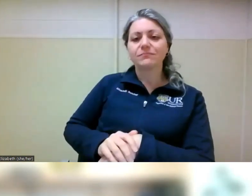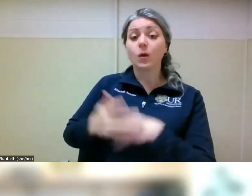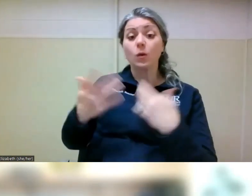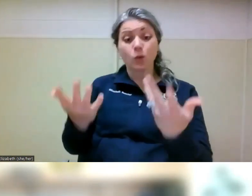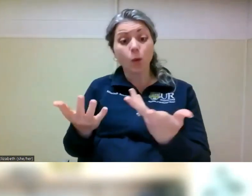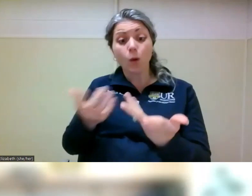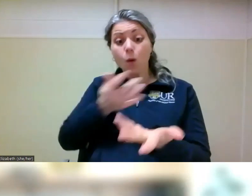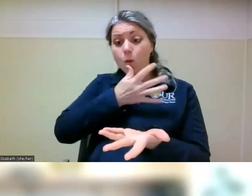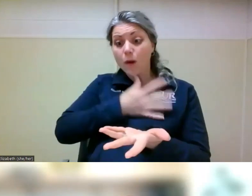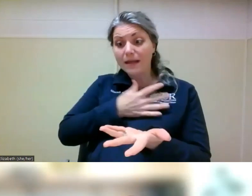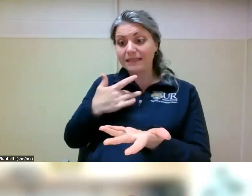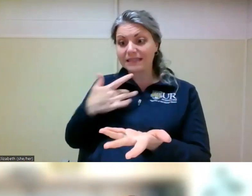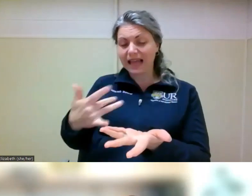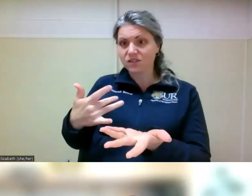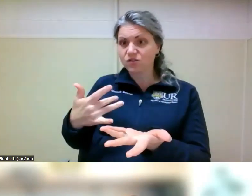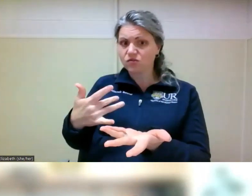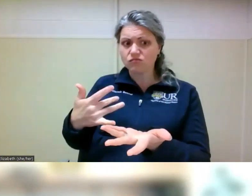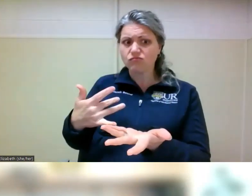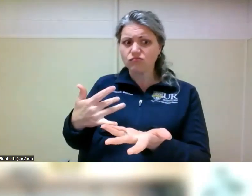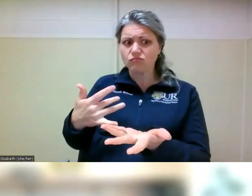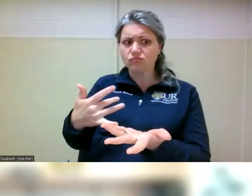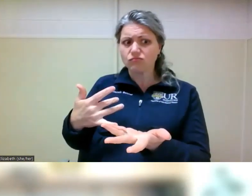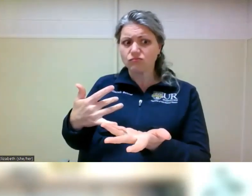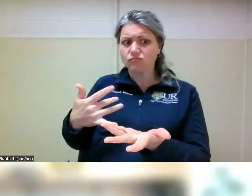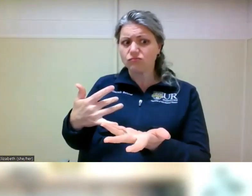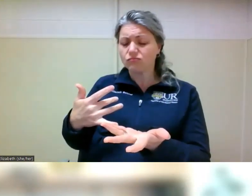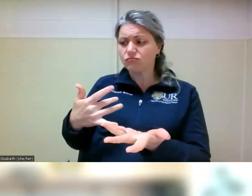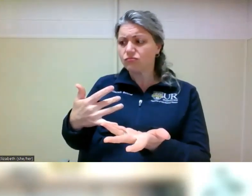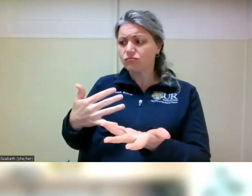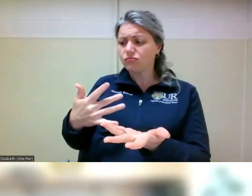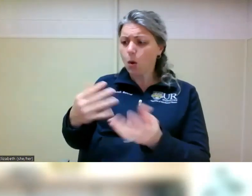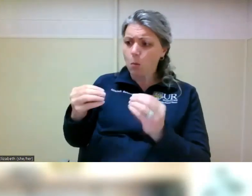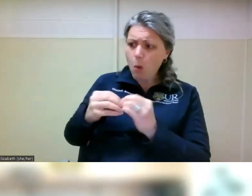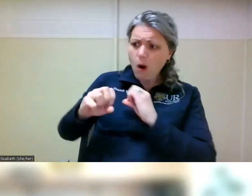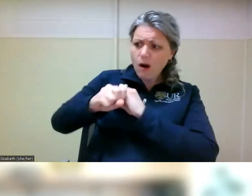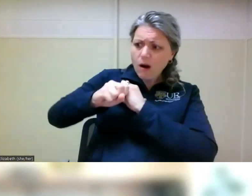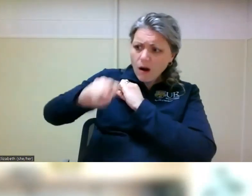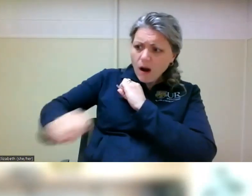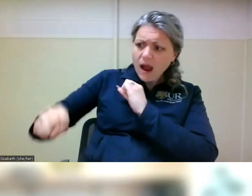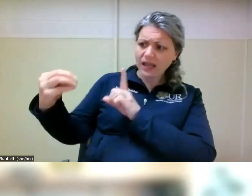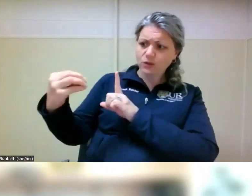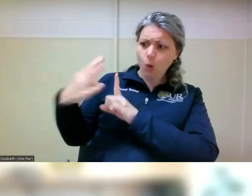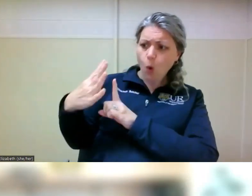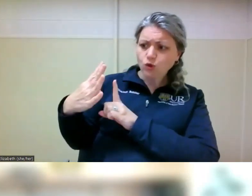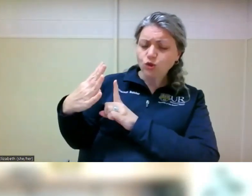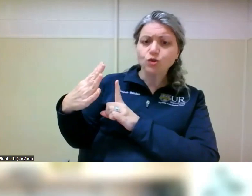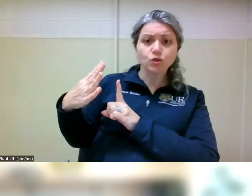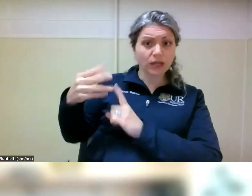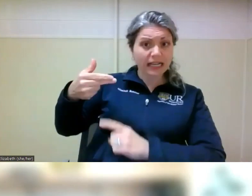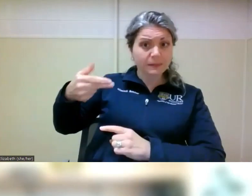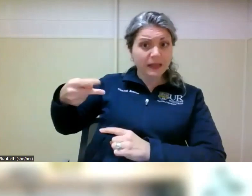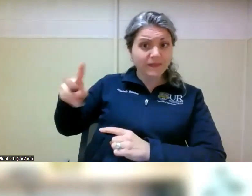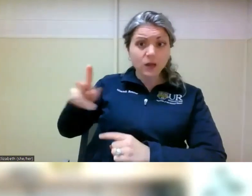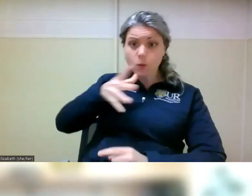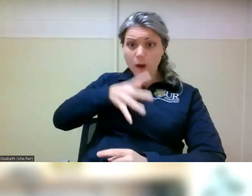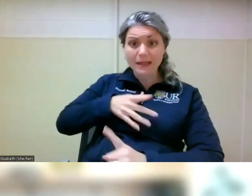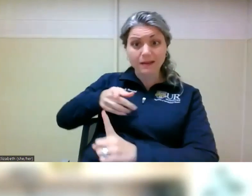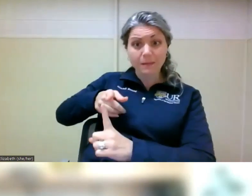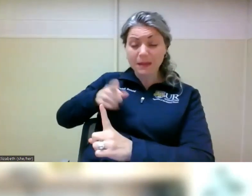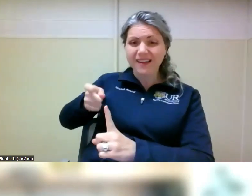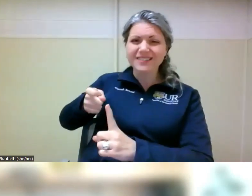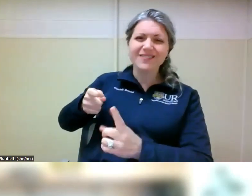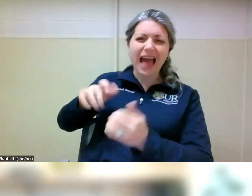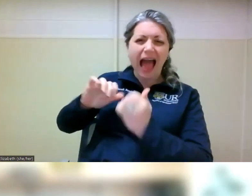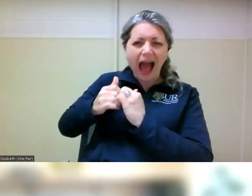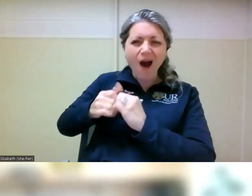Women tend to have more kind of prolonged HPV exposure because of their, the